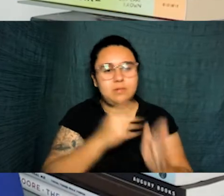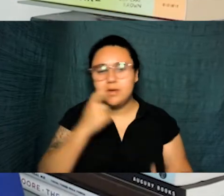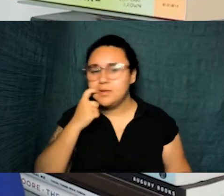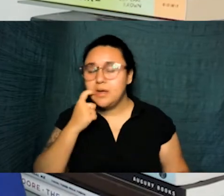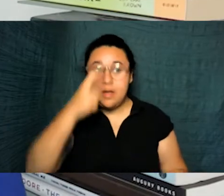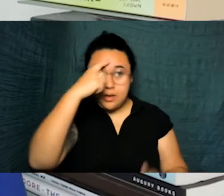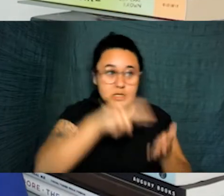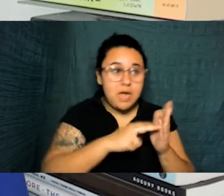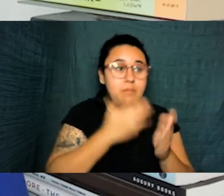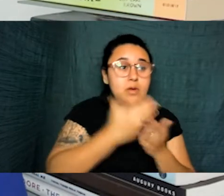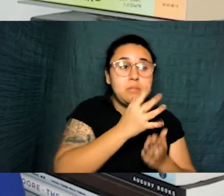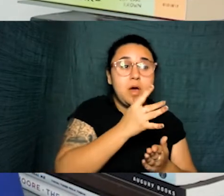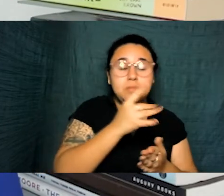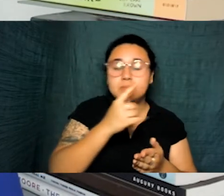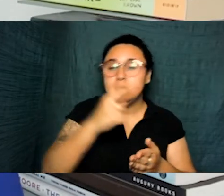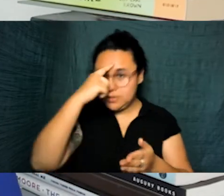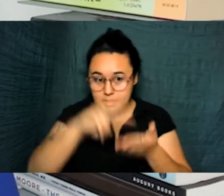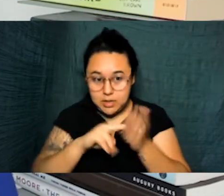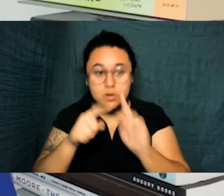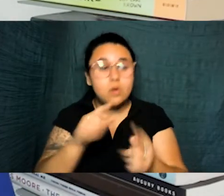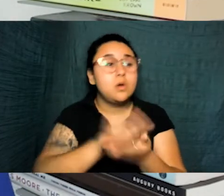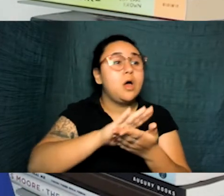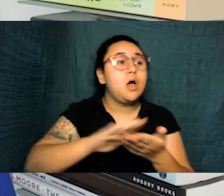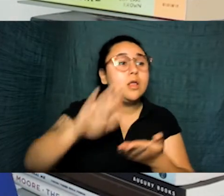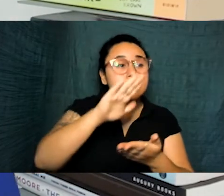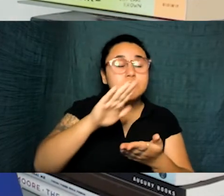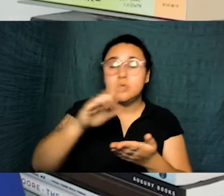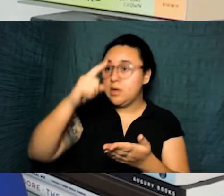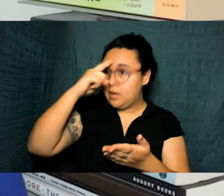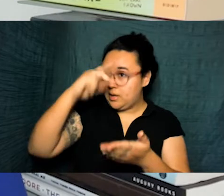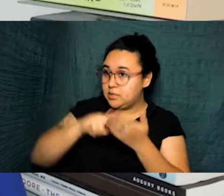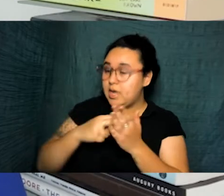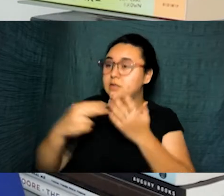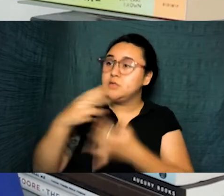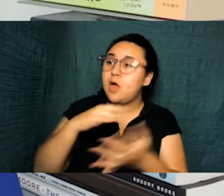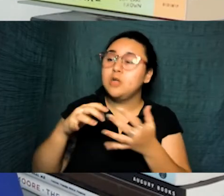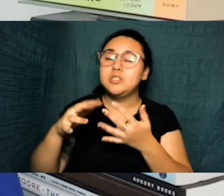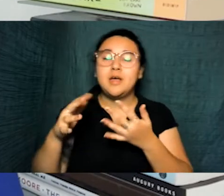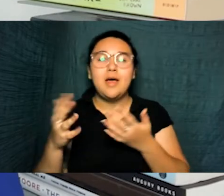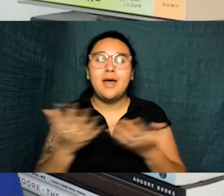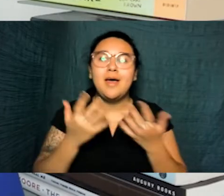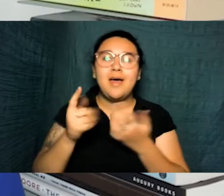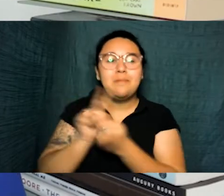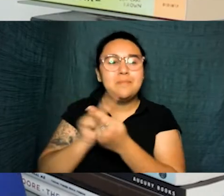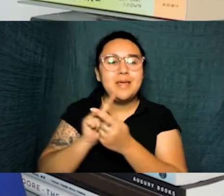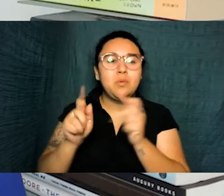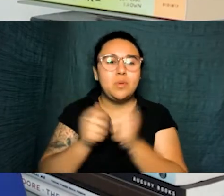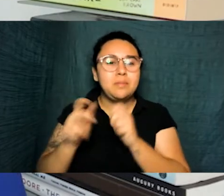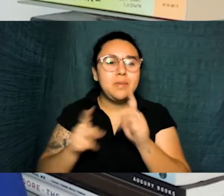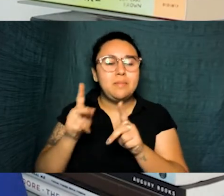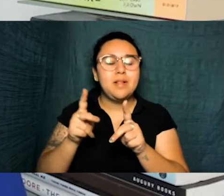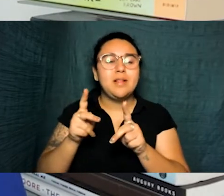intended to be social, and I intended to put my life back together. What I got was unpredictable